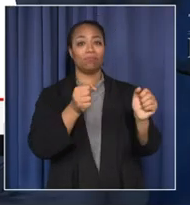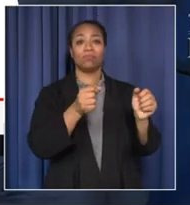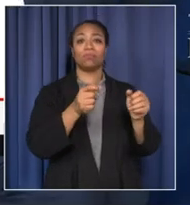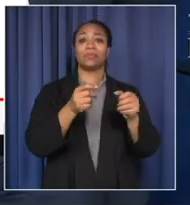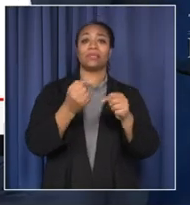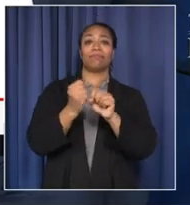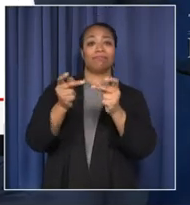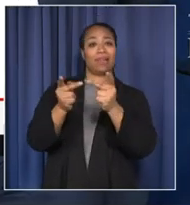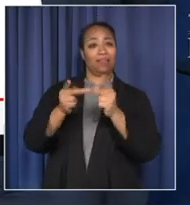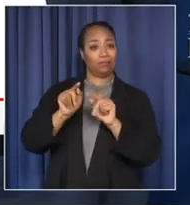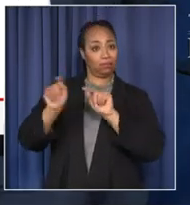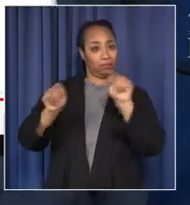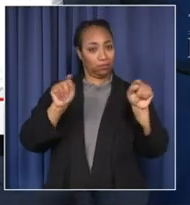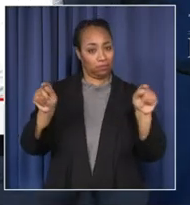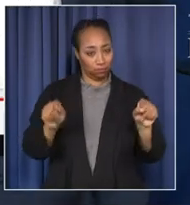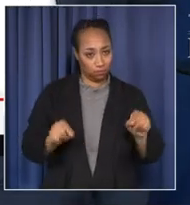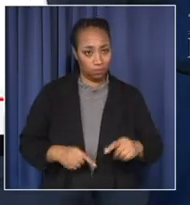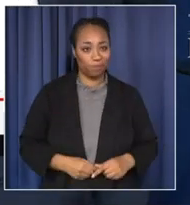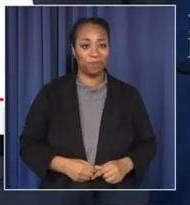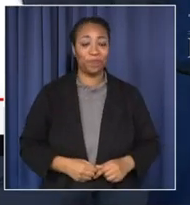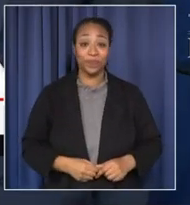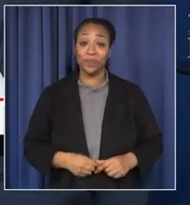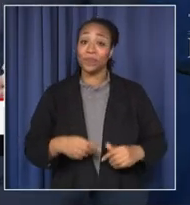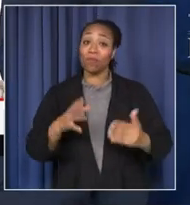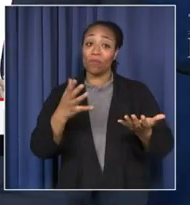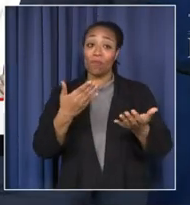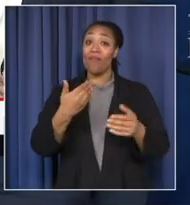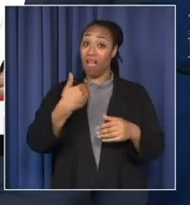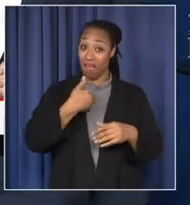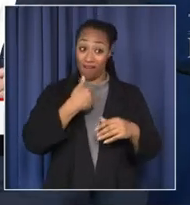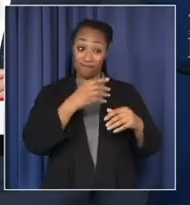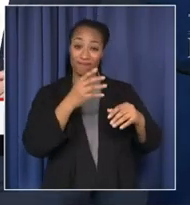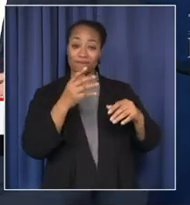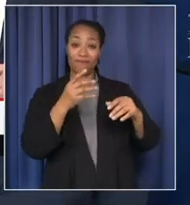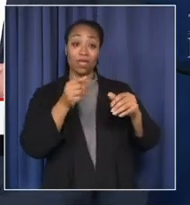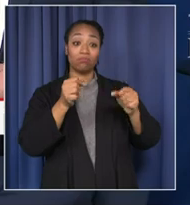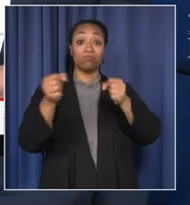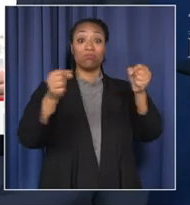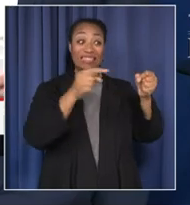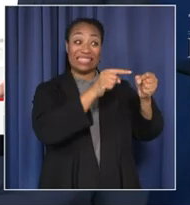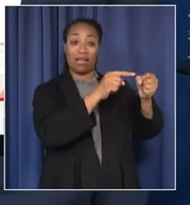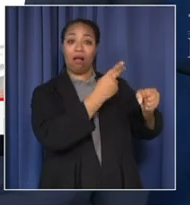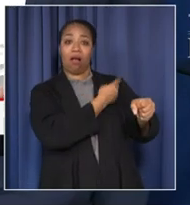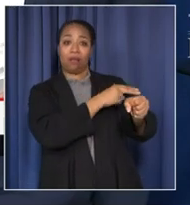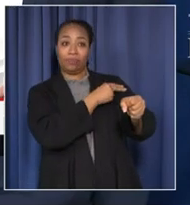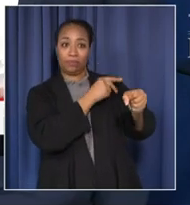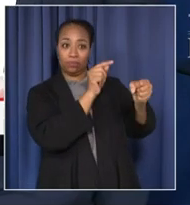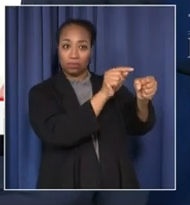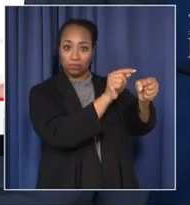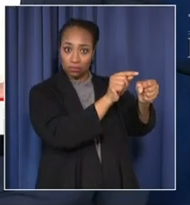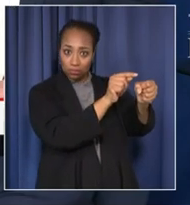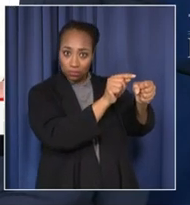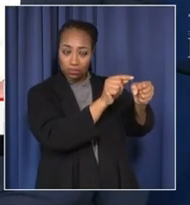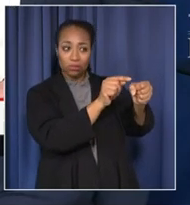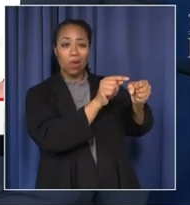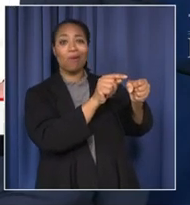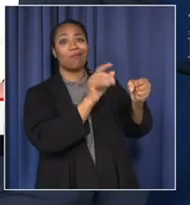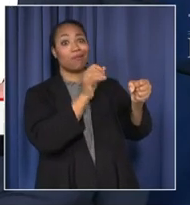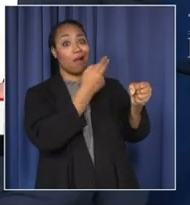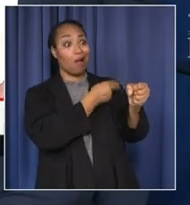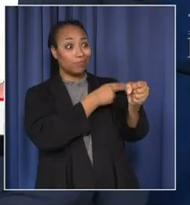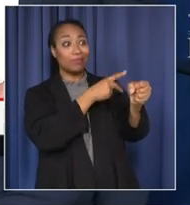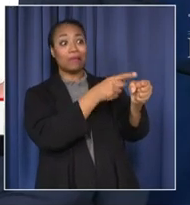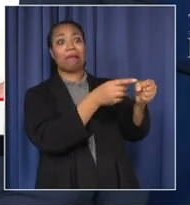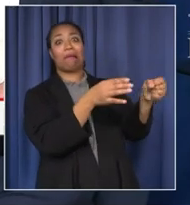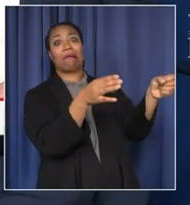would open humane family shelter across the city, and we did. We opened 8 shelters that housed no